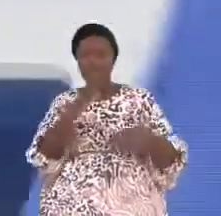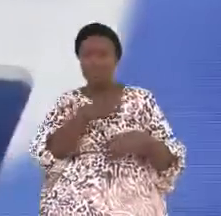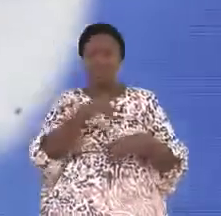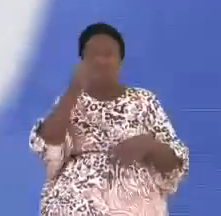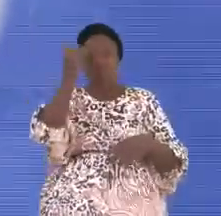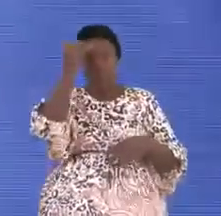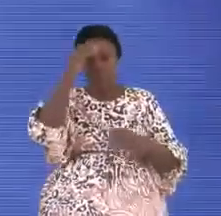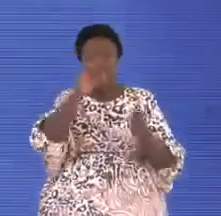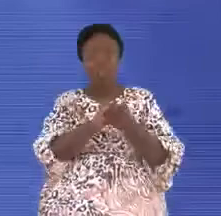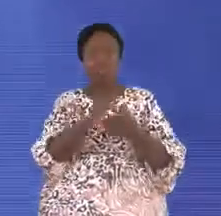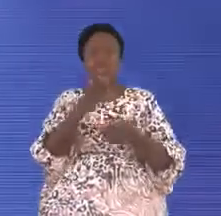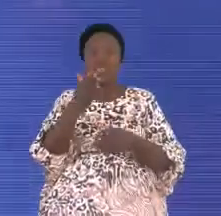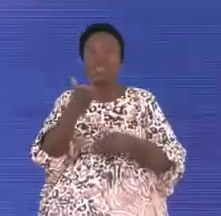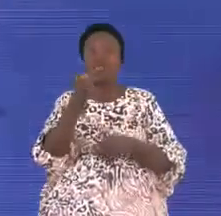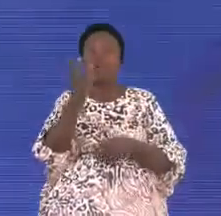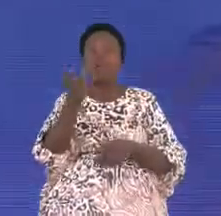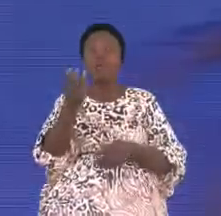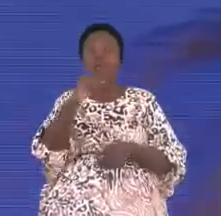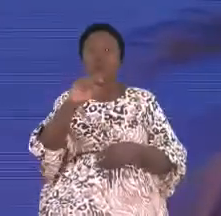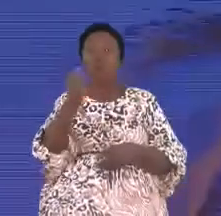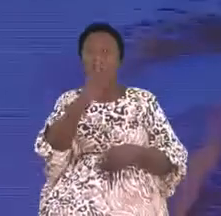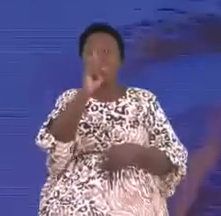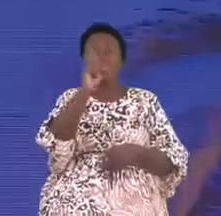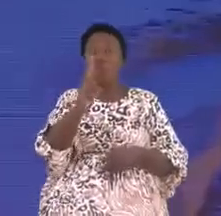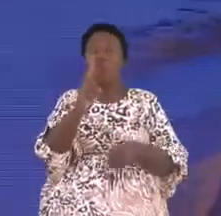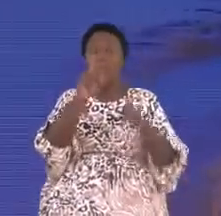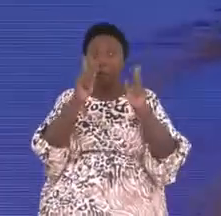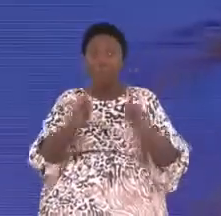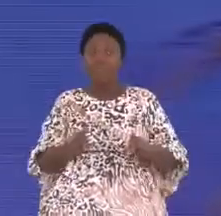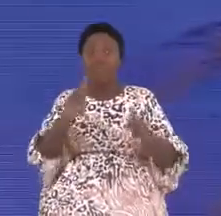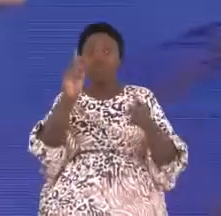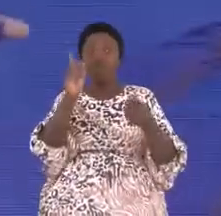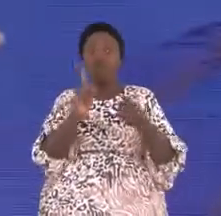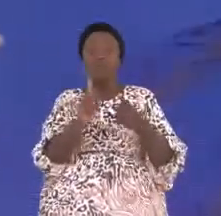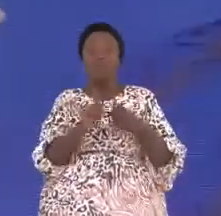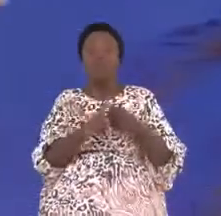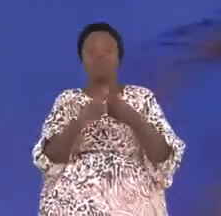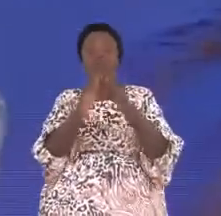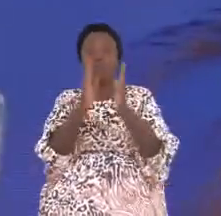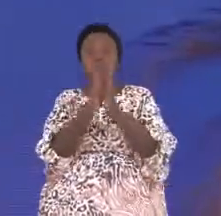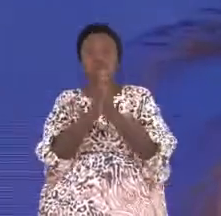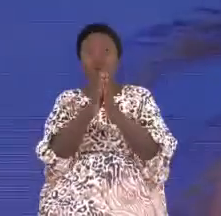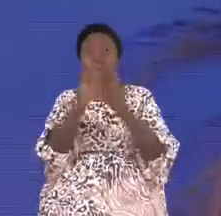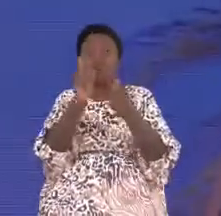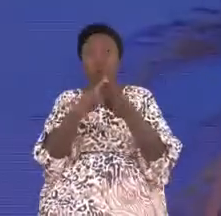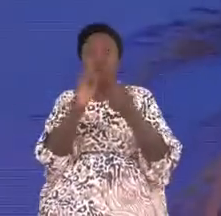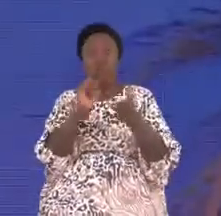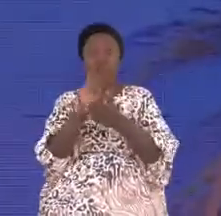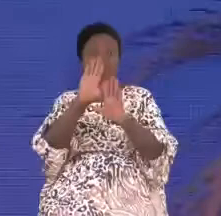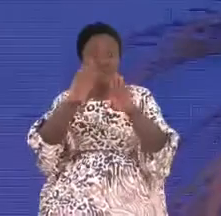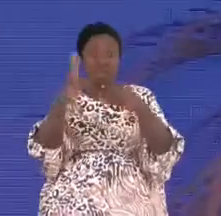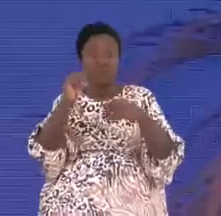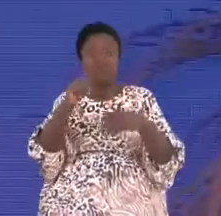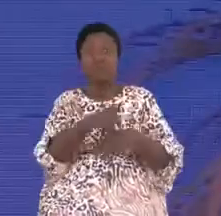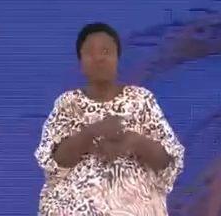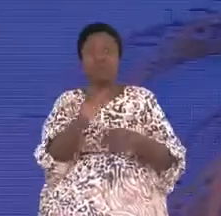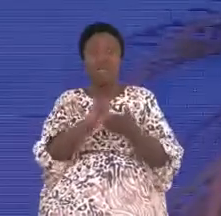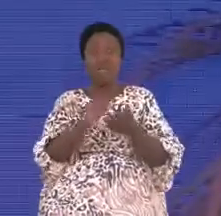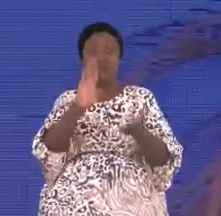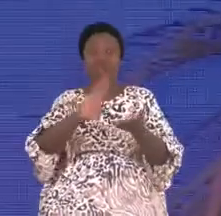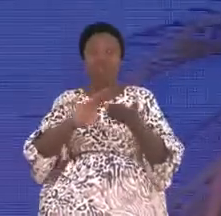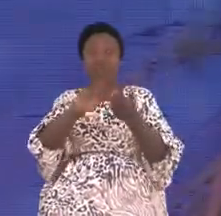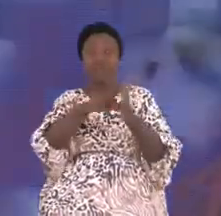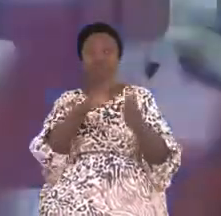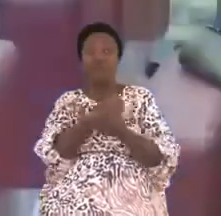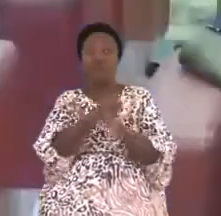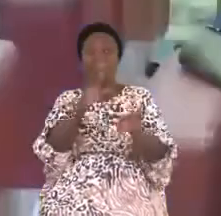only one person to pray to that will give them that forgiveness and freedom and